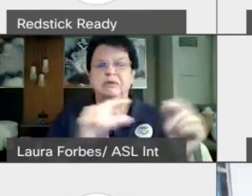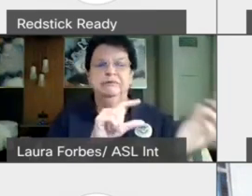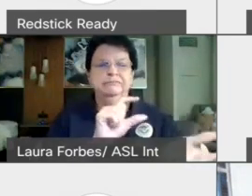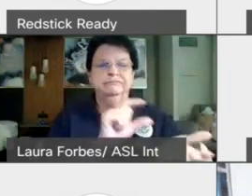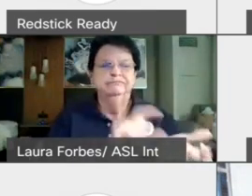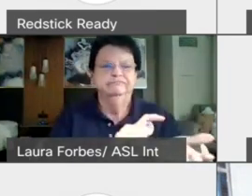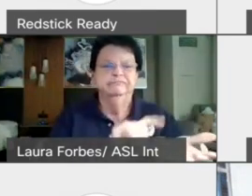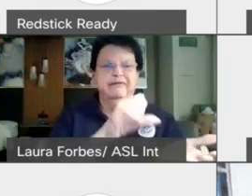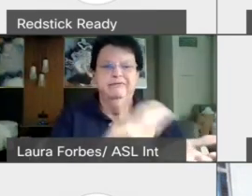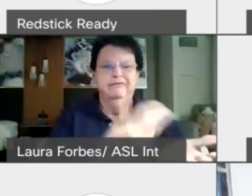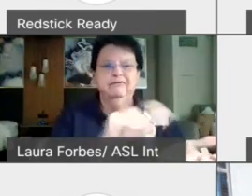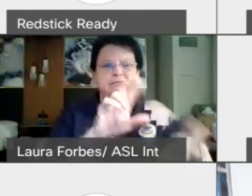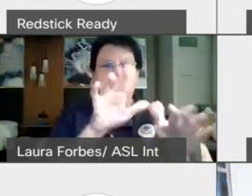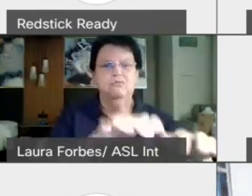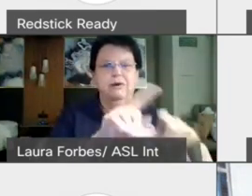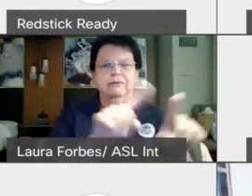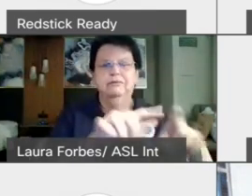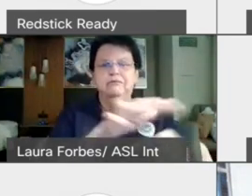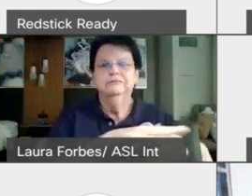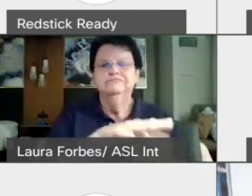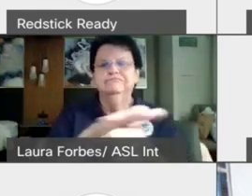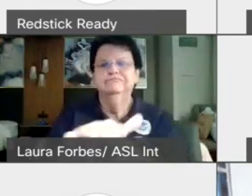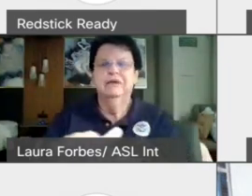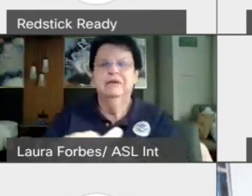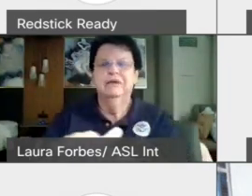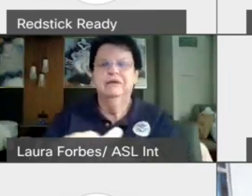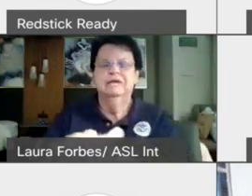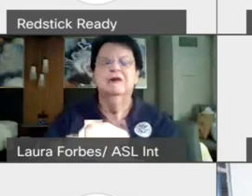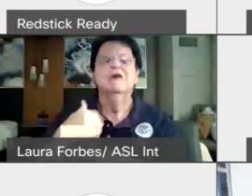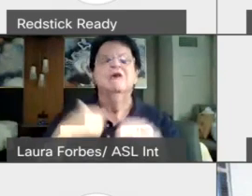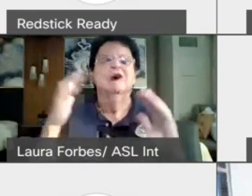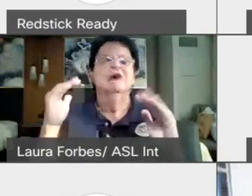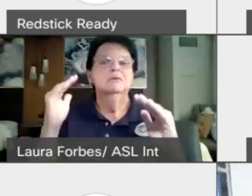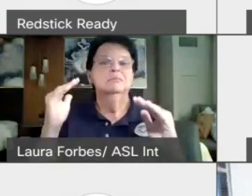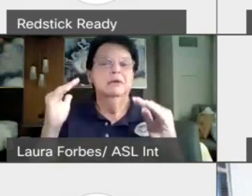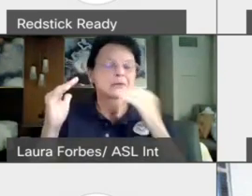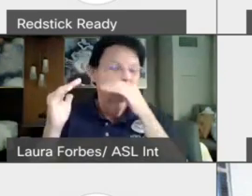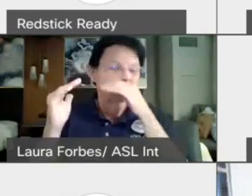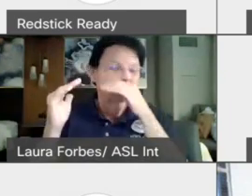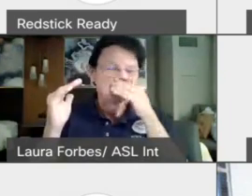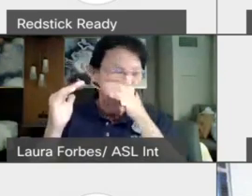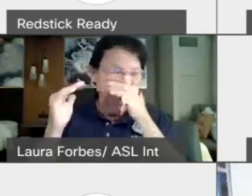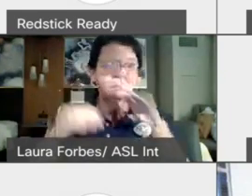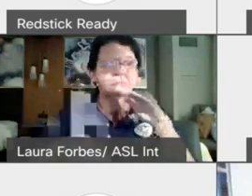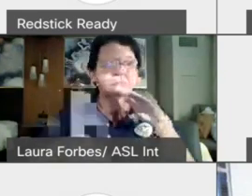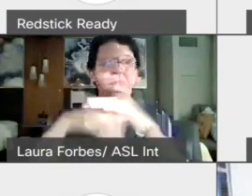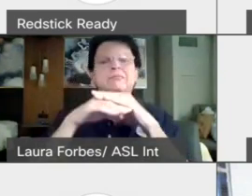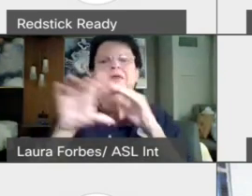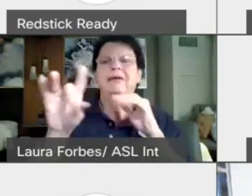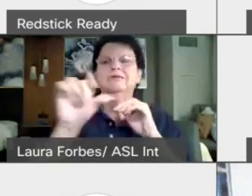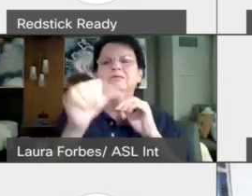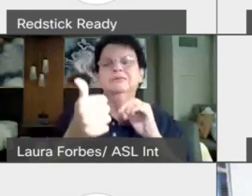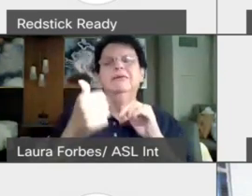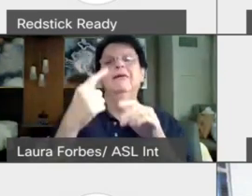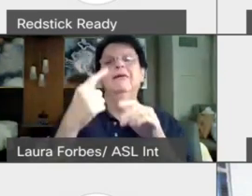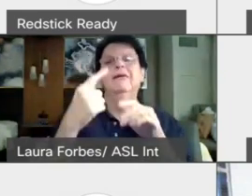areas of the parish. And so we're currently forecasted to receive an additional 8 to 10 inches of